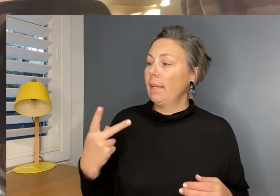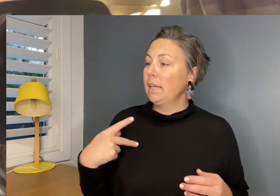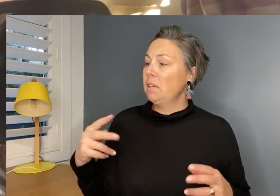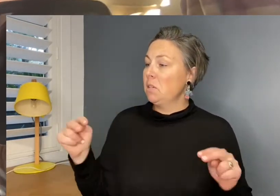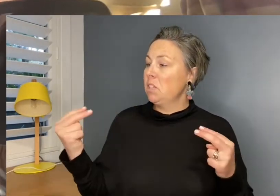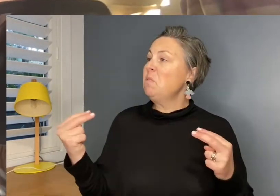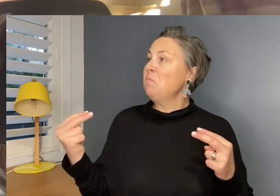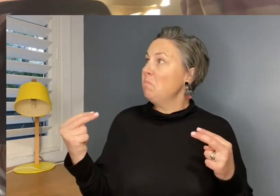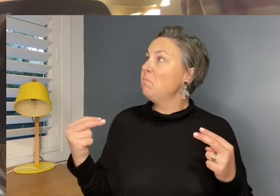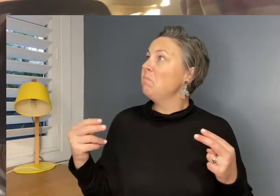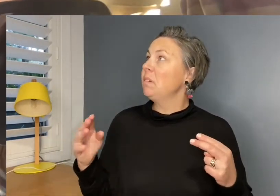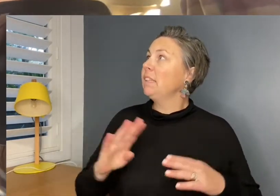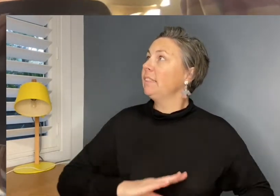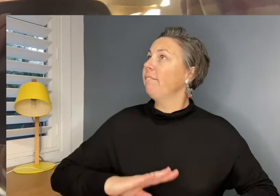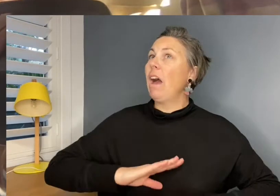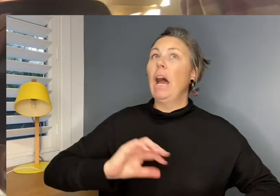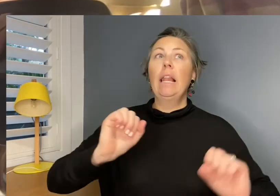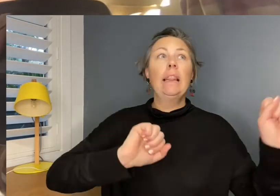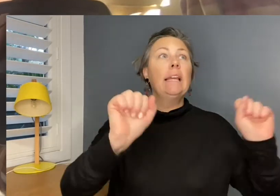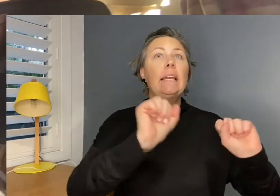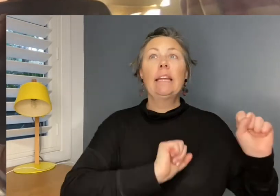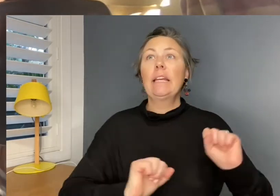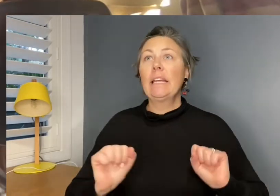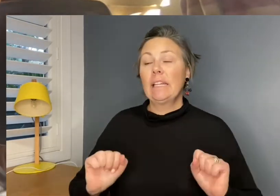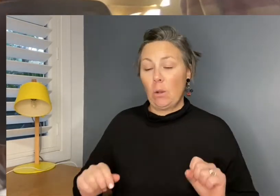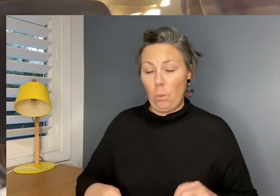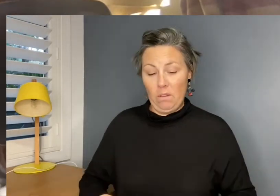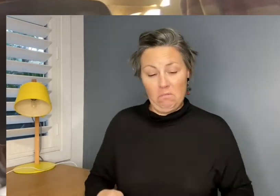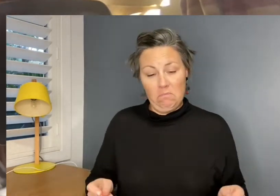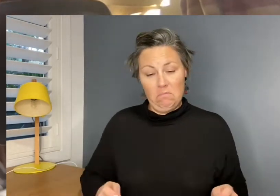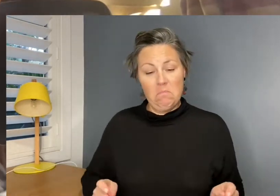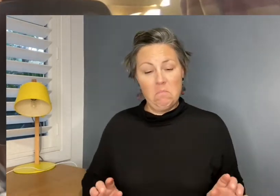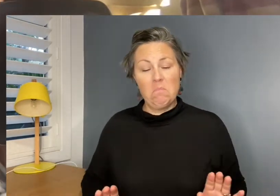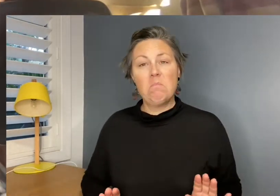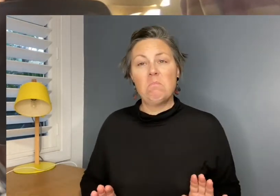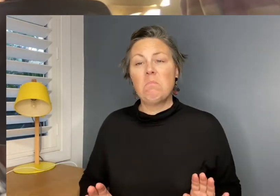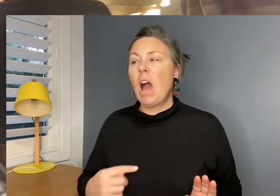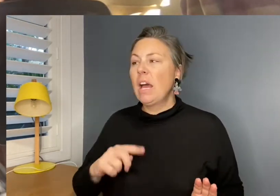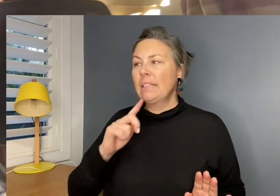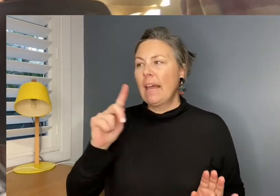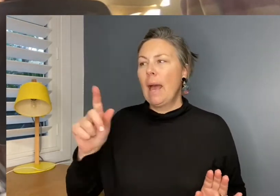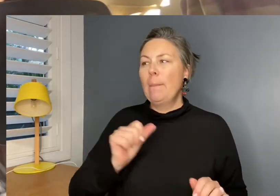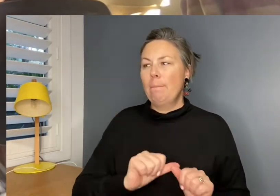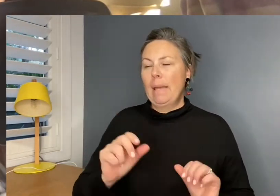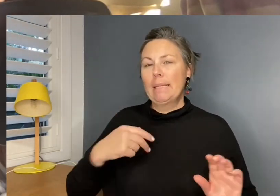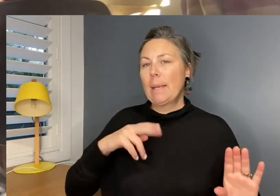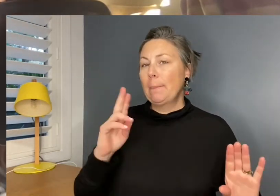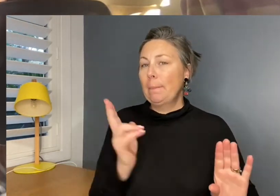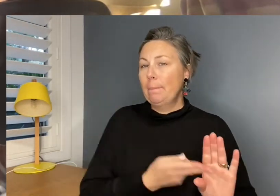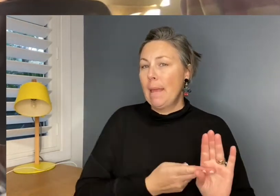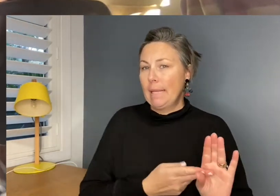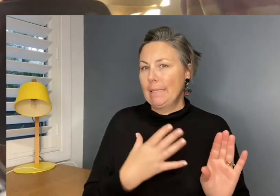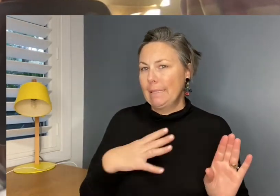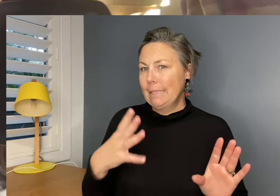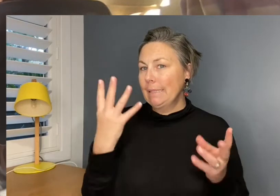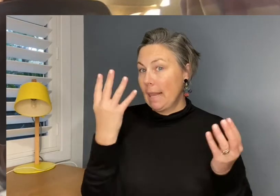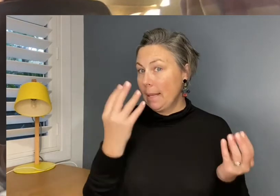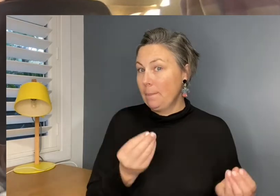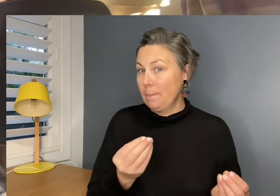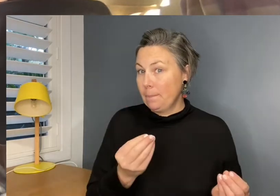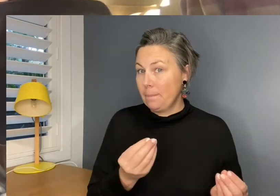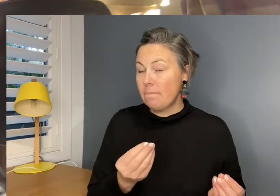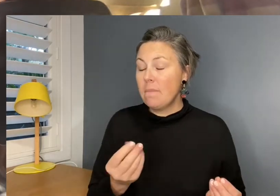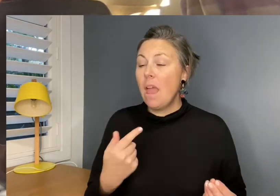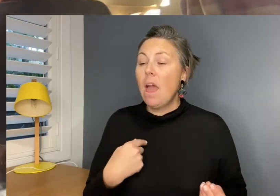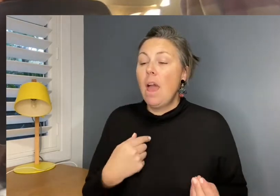we had decided that the house was clean enough and that my contractions were mild enough, I said to Aiden, I think I should go to bed because